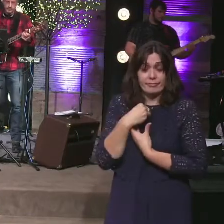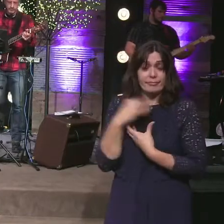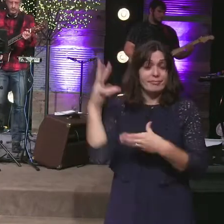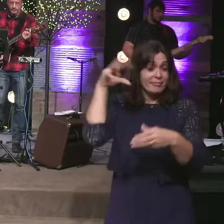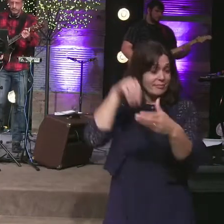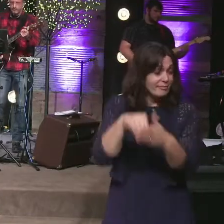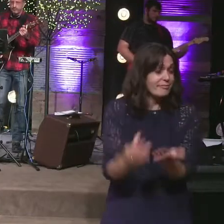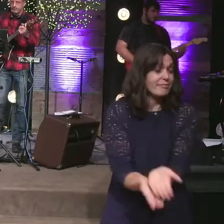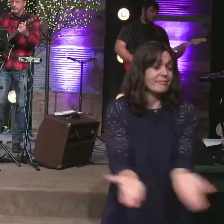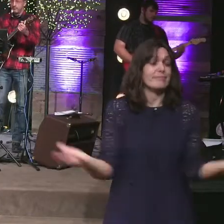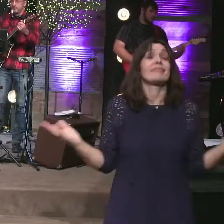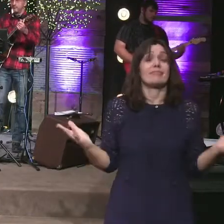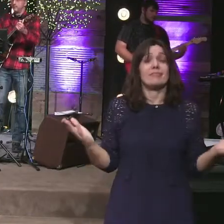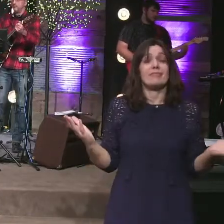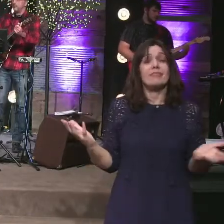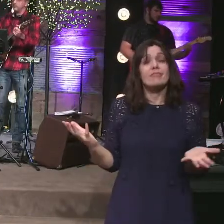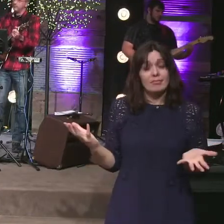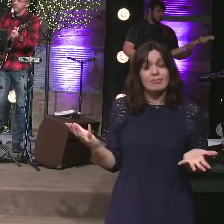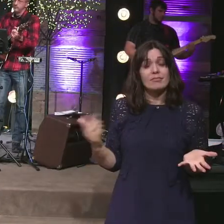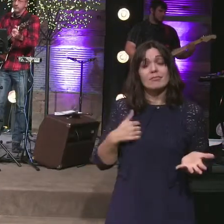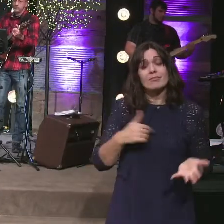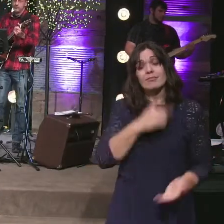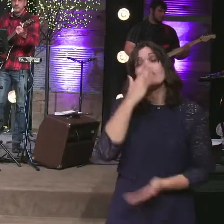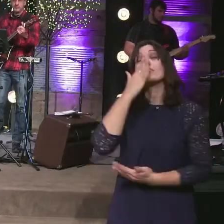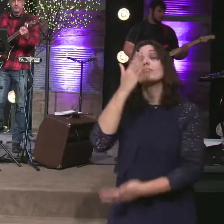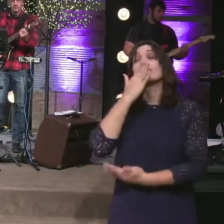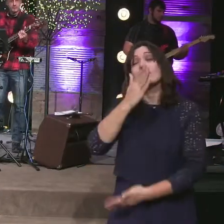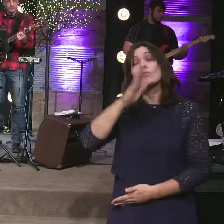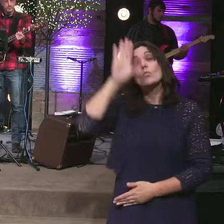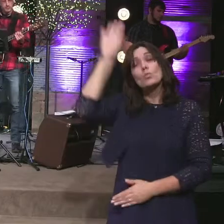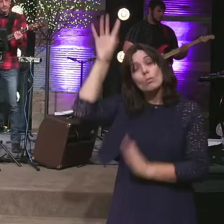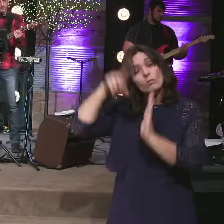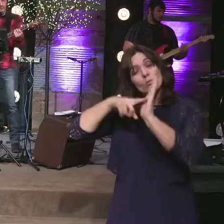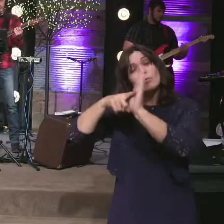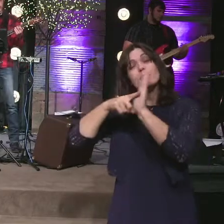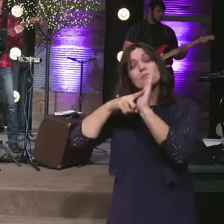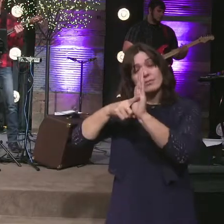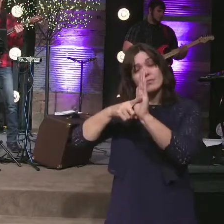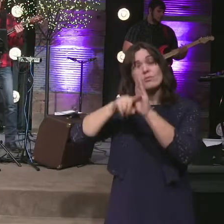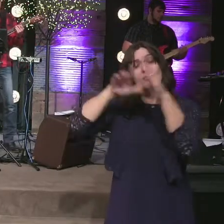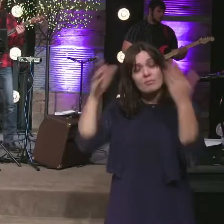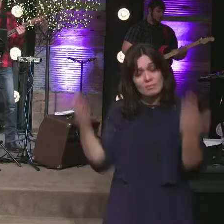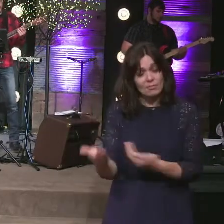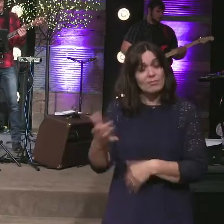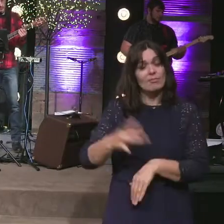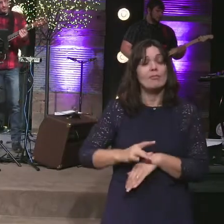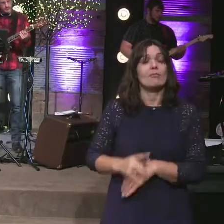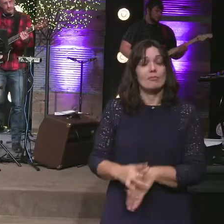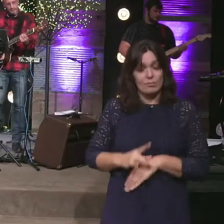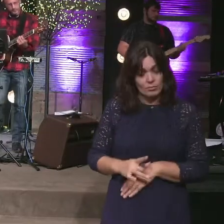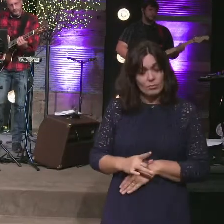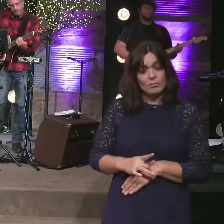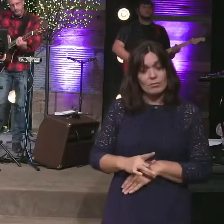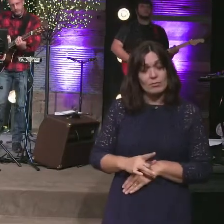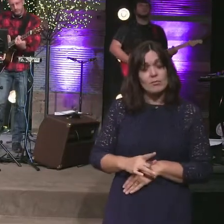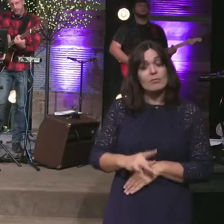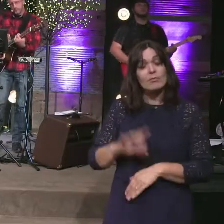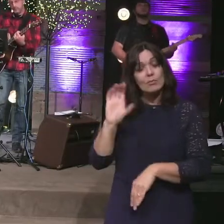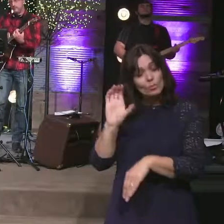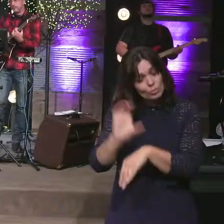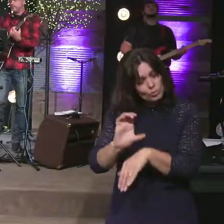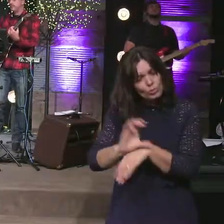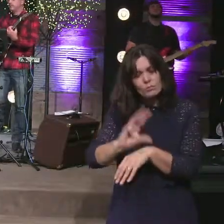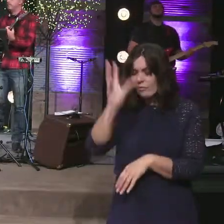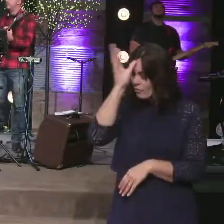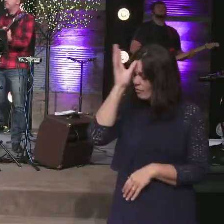us. We thank You, Father, for Your representation on the earth, Father, that the church, Father, filled with the